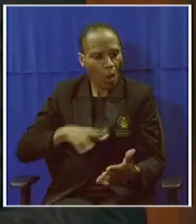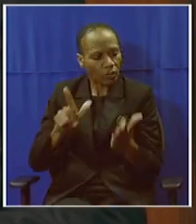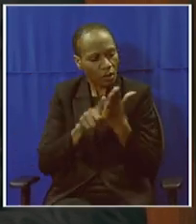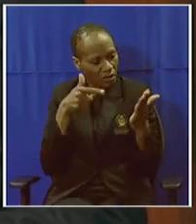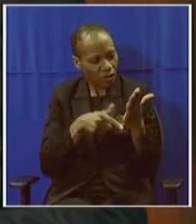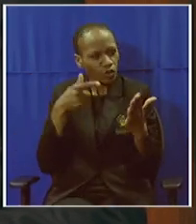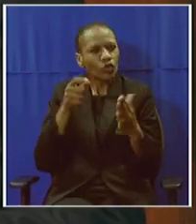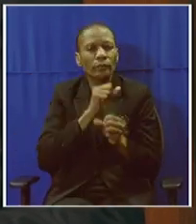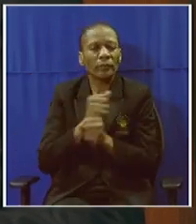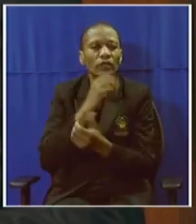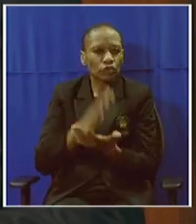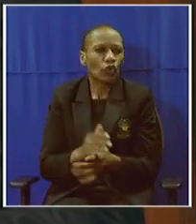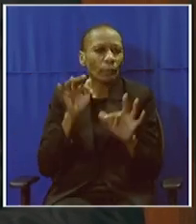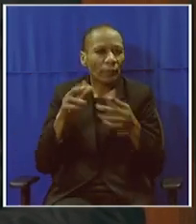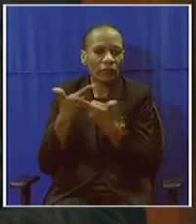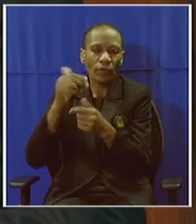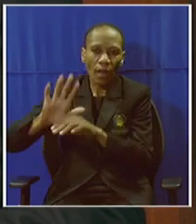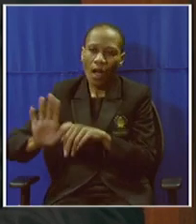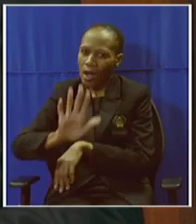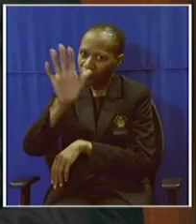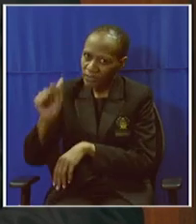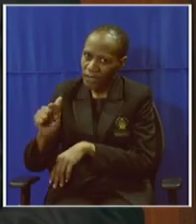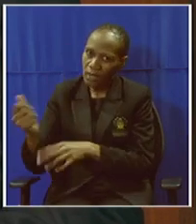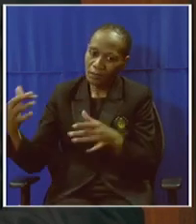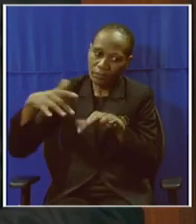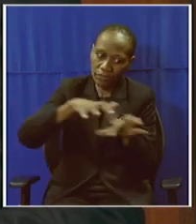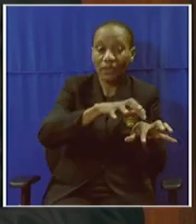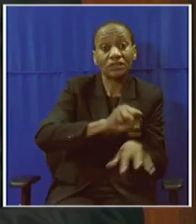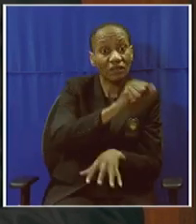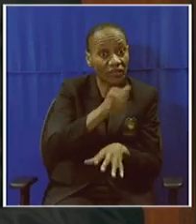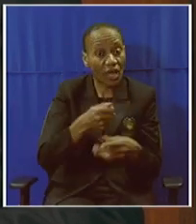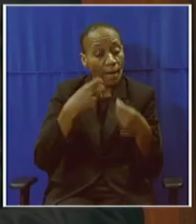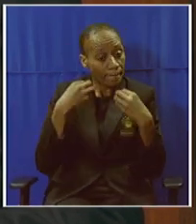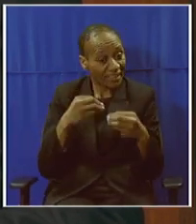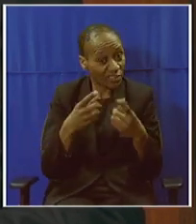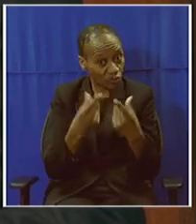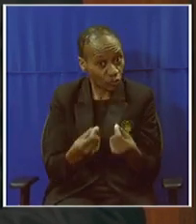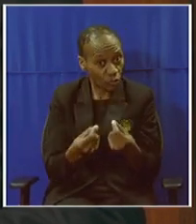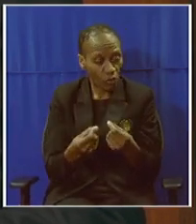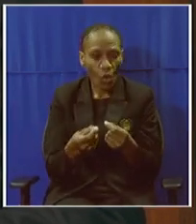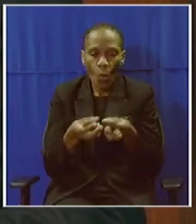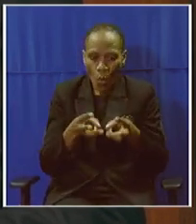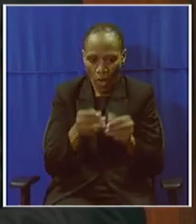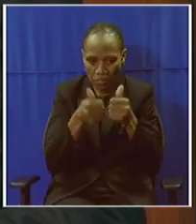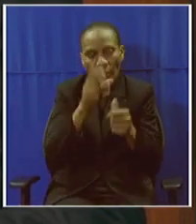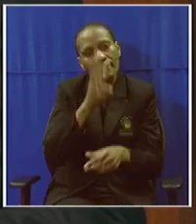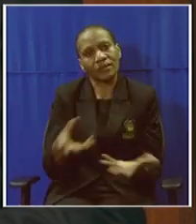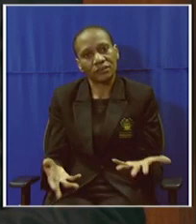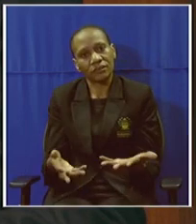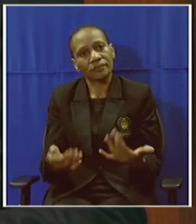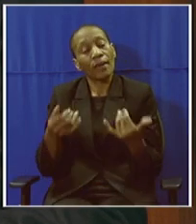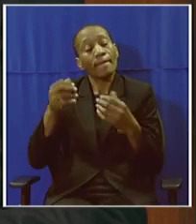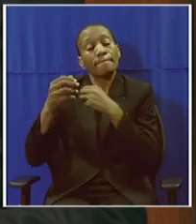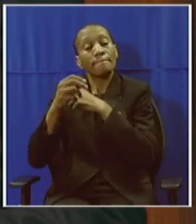African refugees from doing certain business in South Africa. We support the position of the Prime Minister of